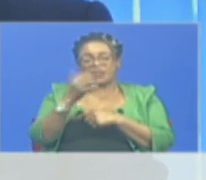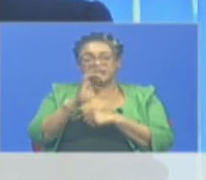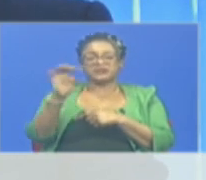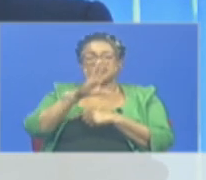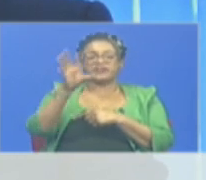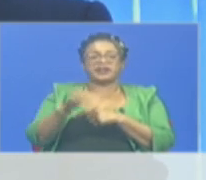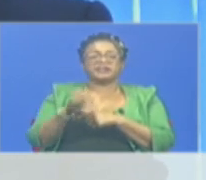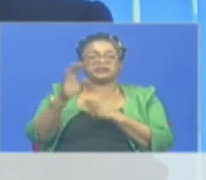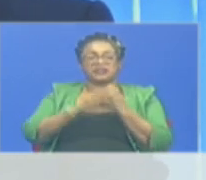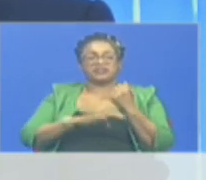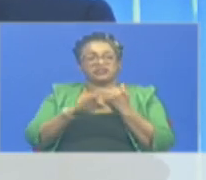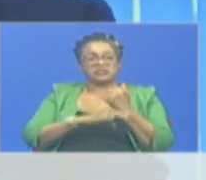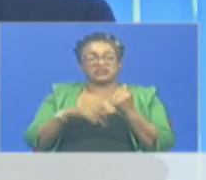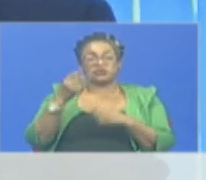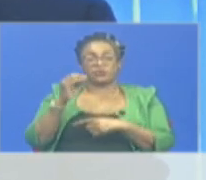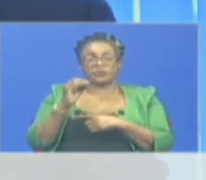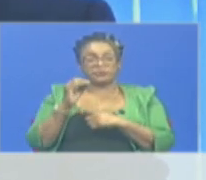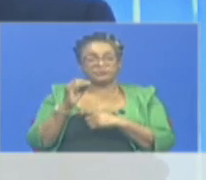countries. So